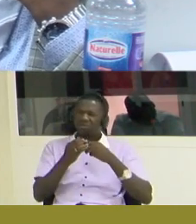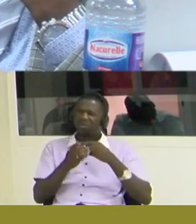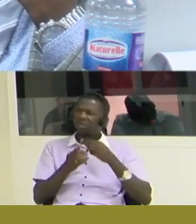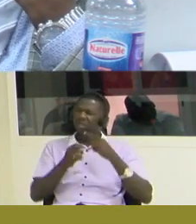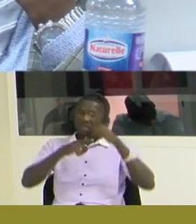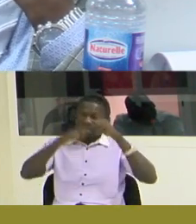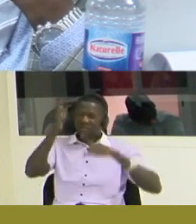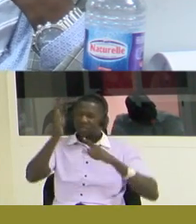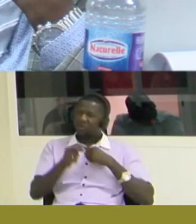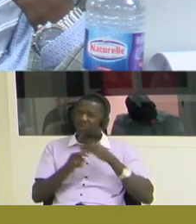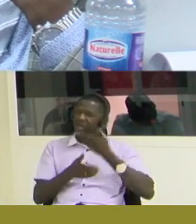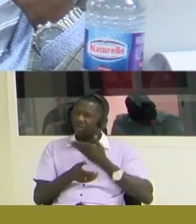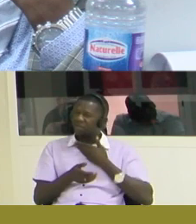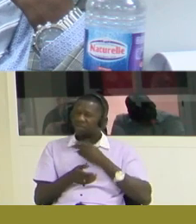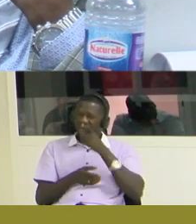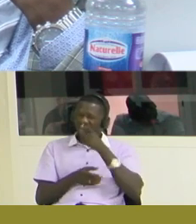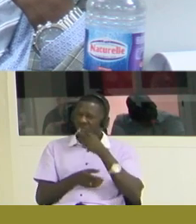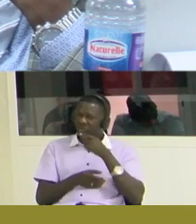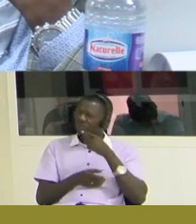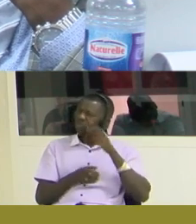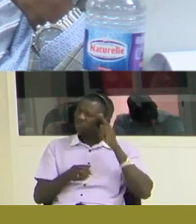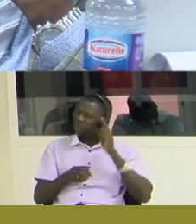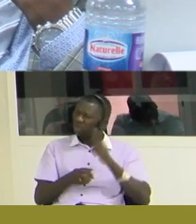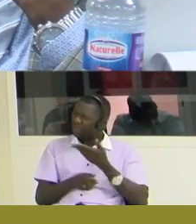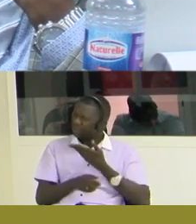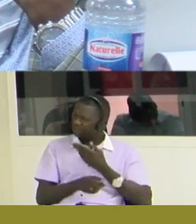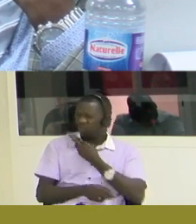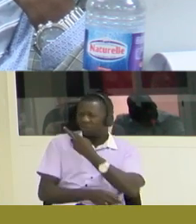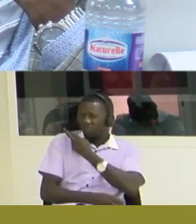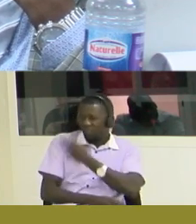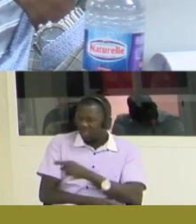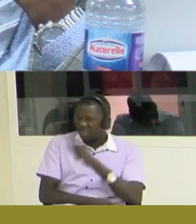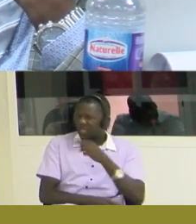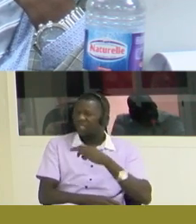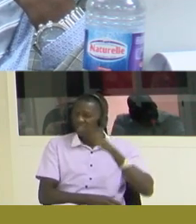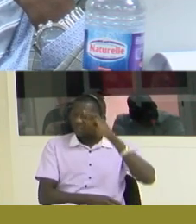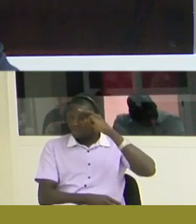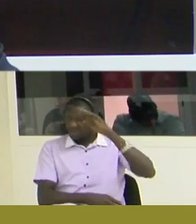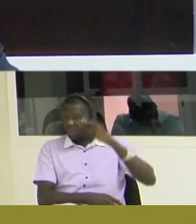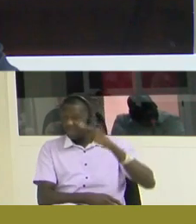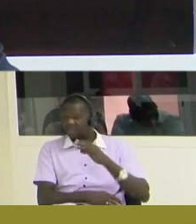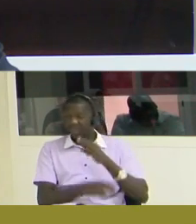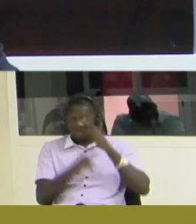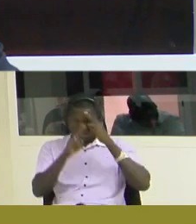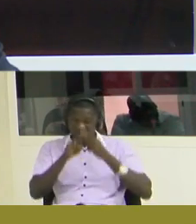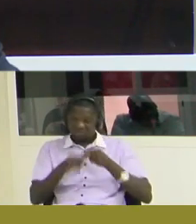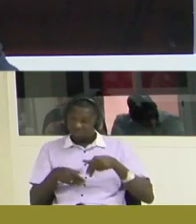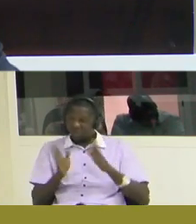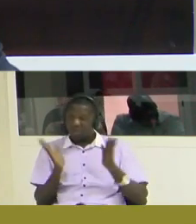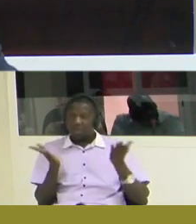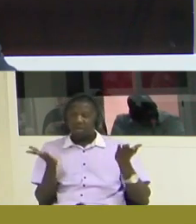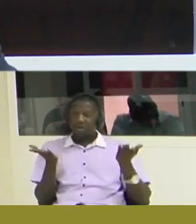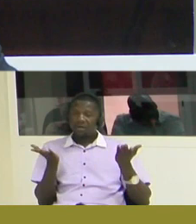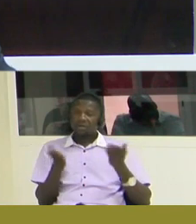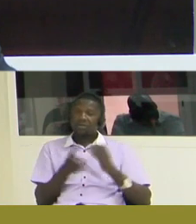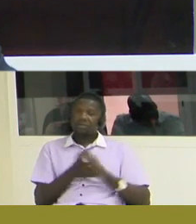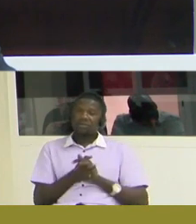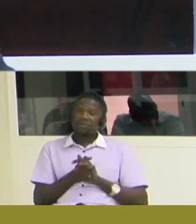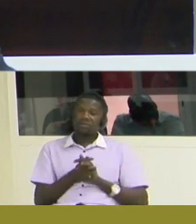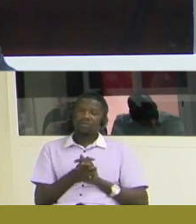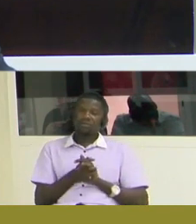resign your job as a cabinet minister well on the one hand